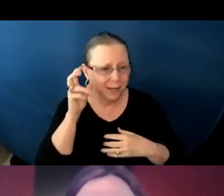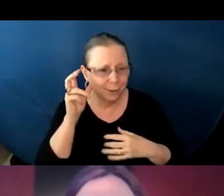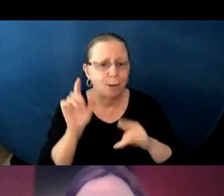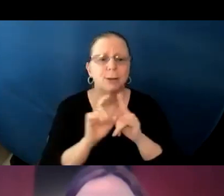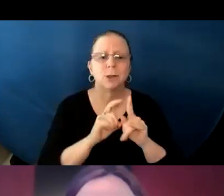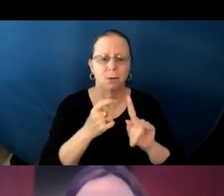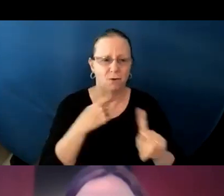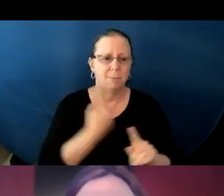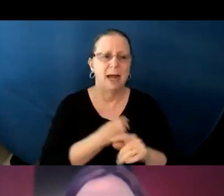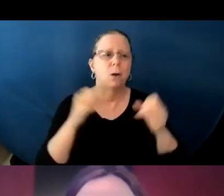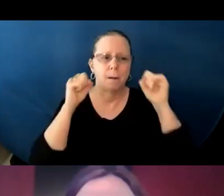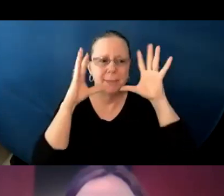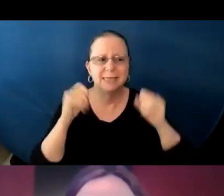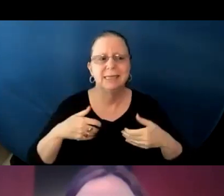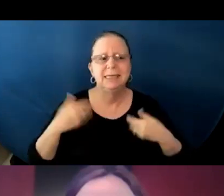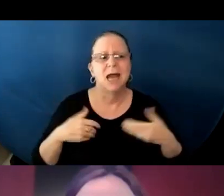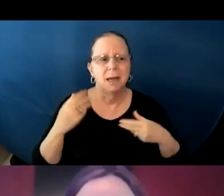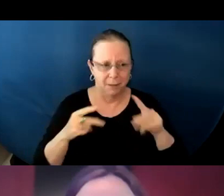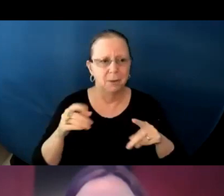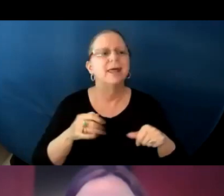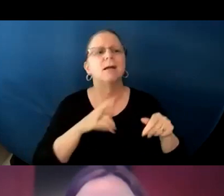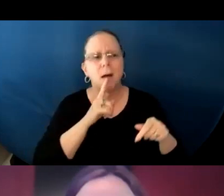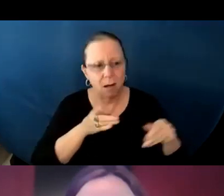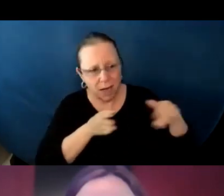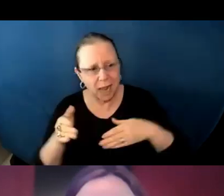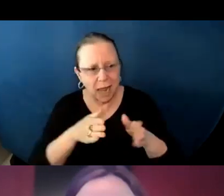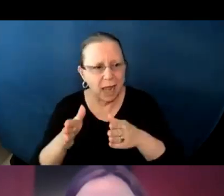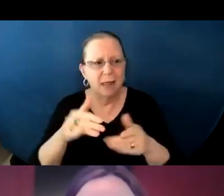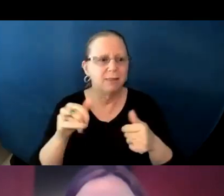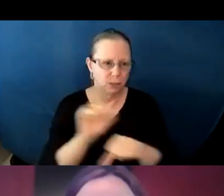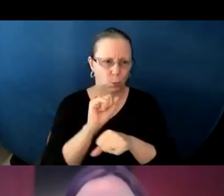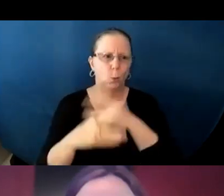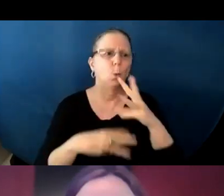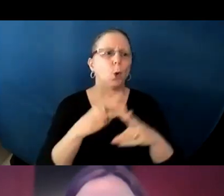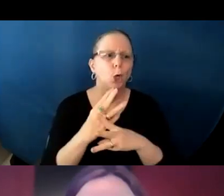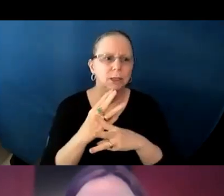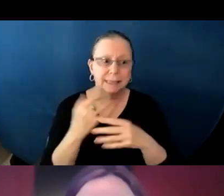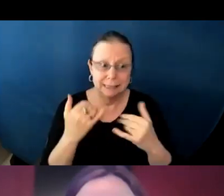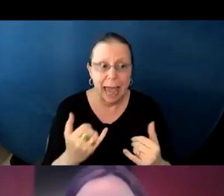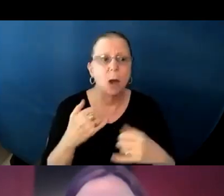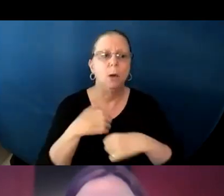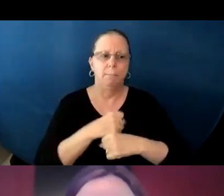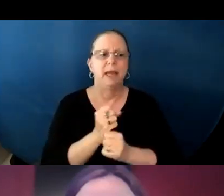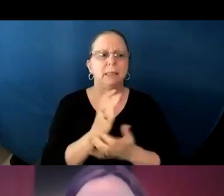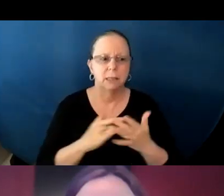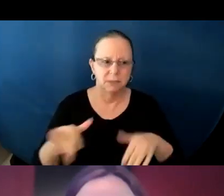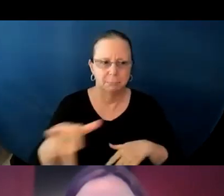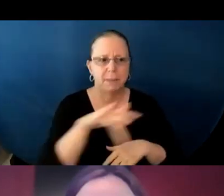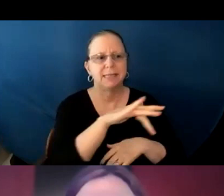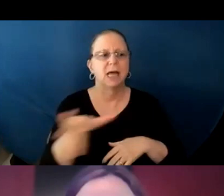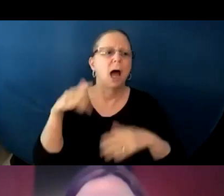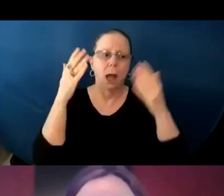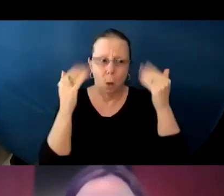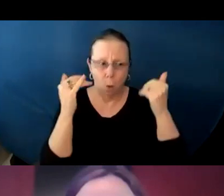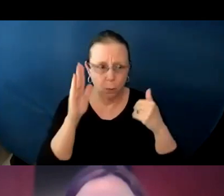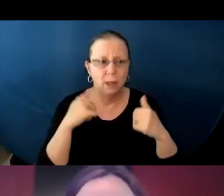our amazing young folk who are navigating this world now and creating some space. And then I'm hoping we'll have time for Q&A